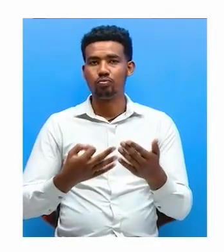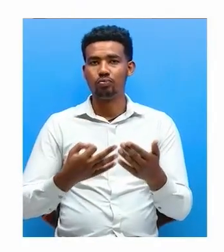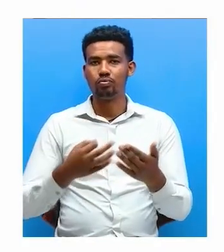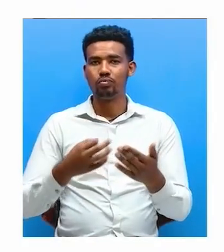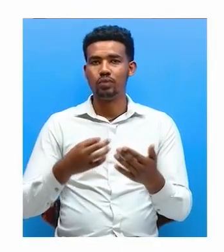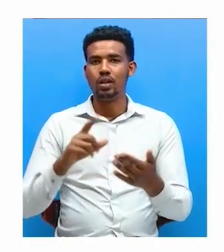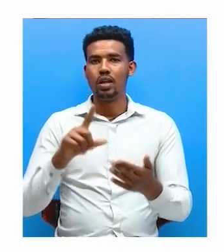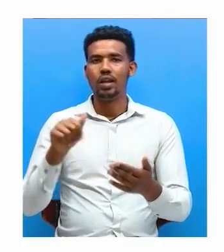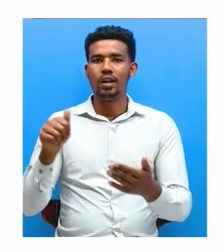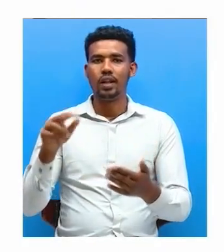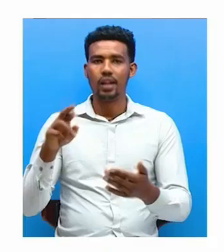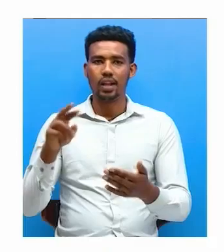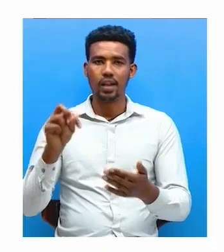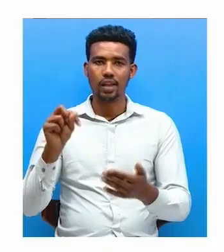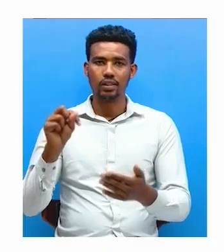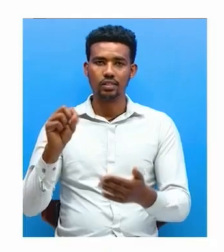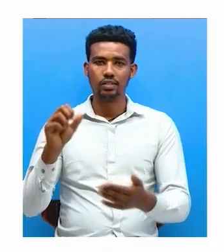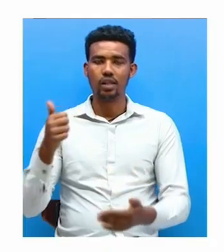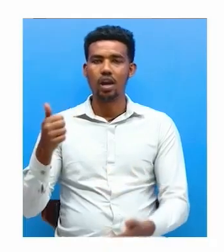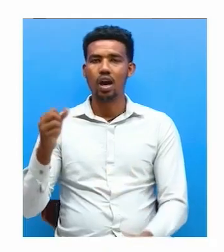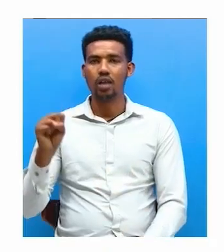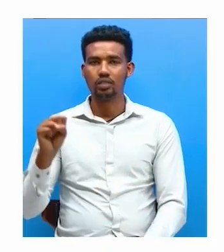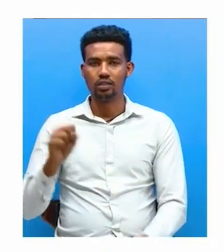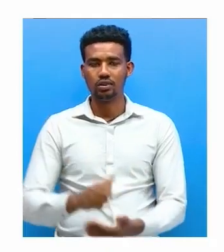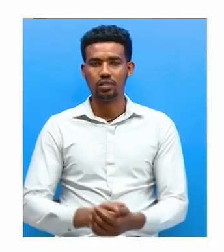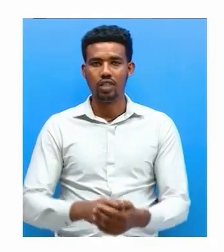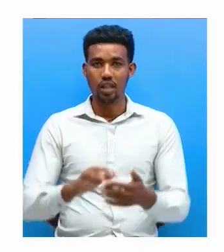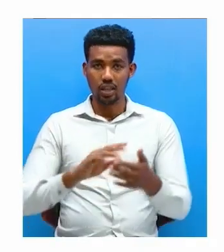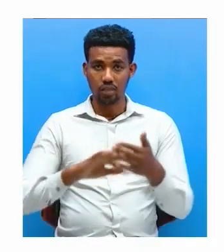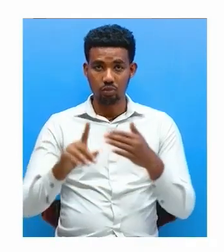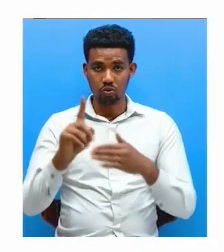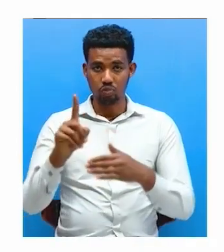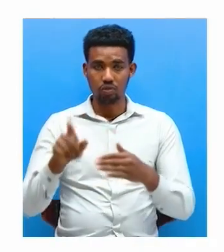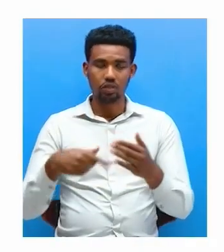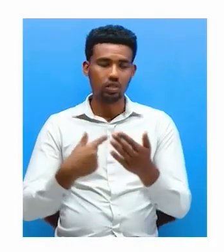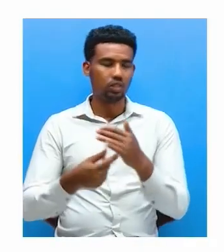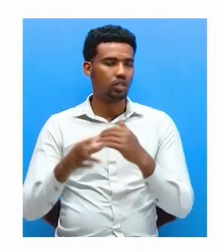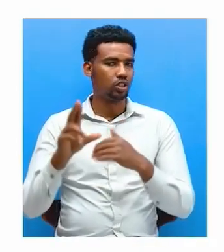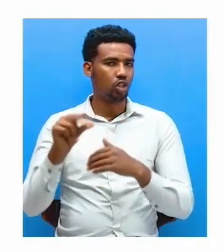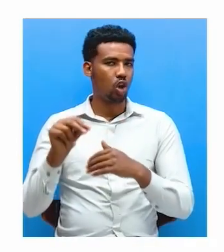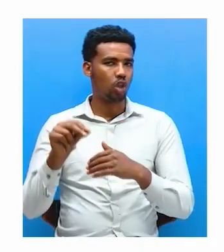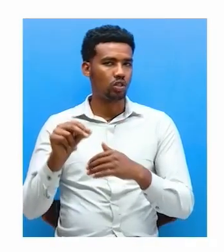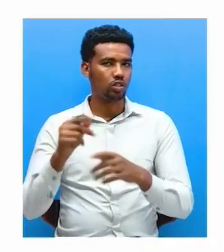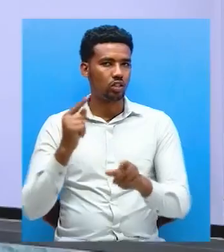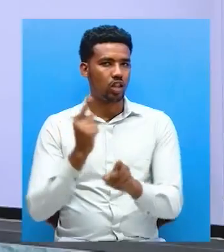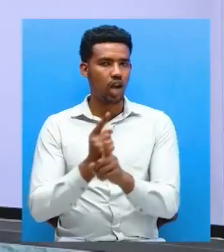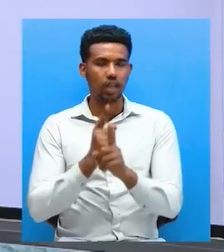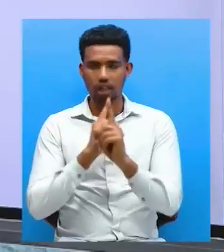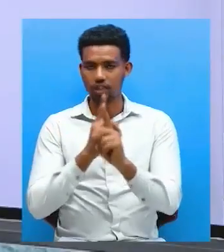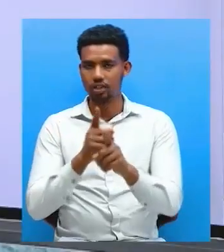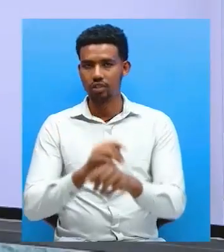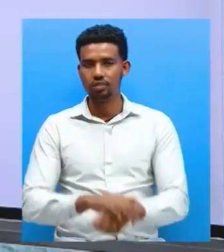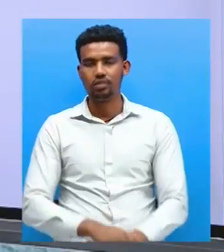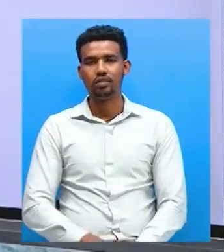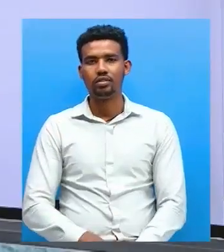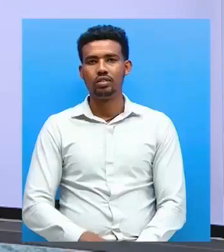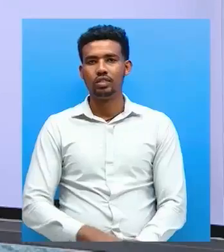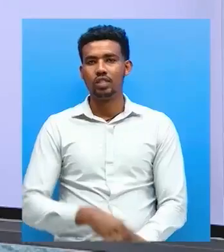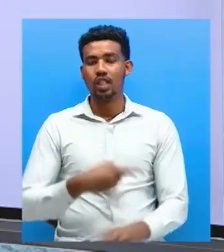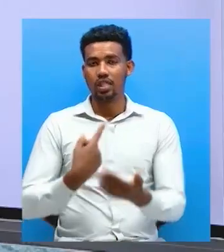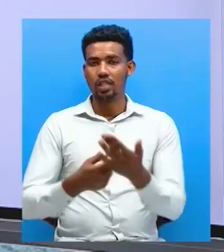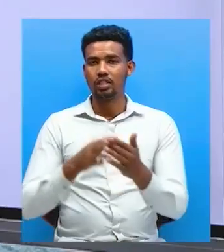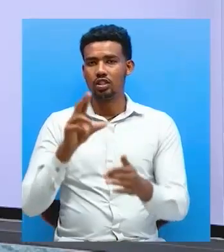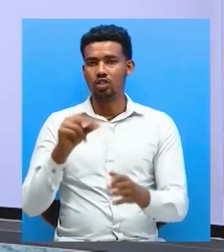Here is they have. Let me read once. That is not the right answer. That is